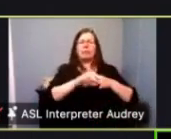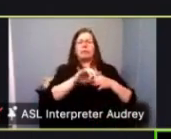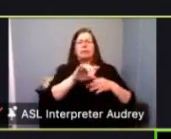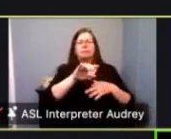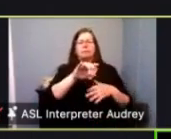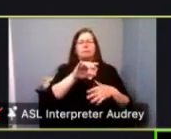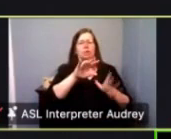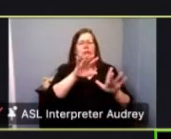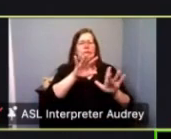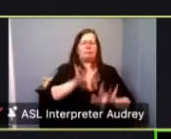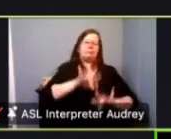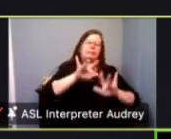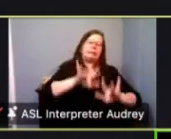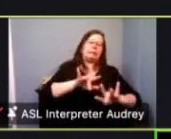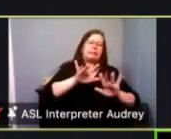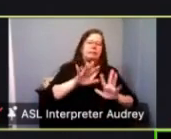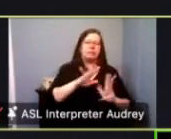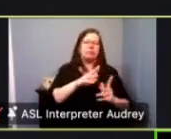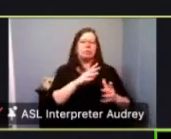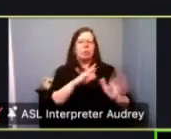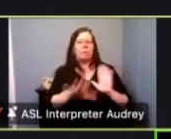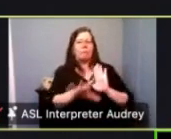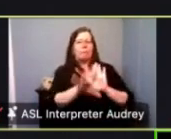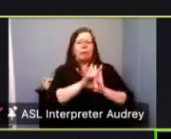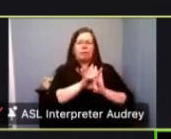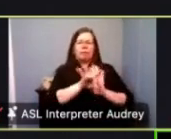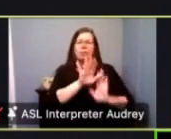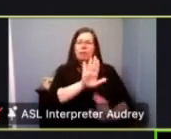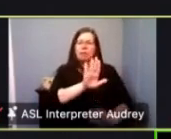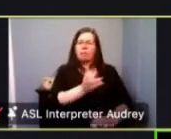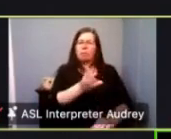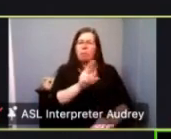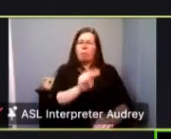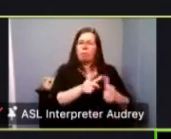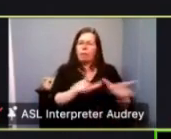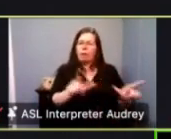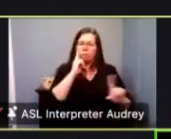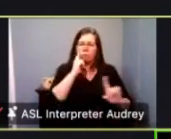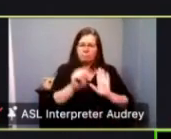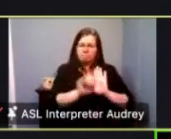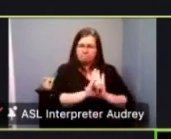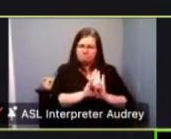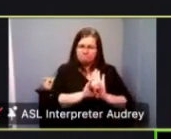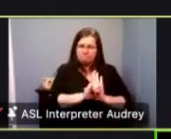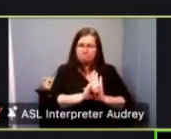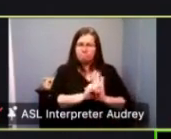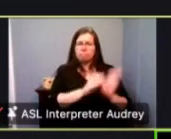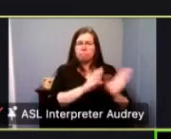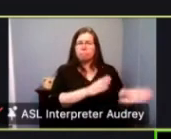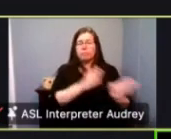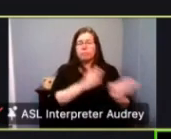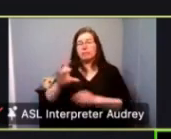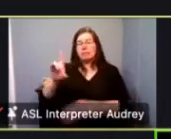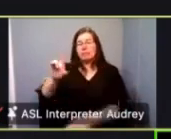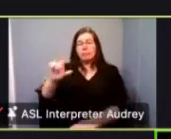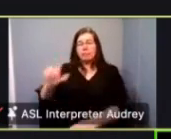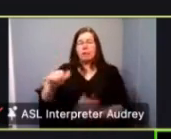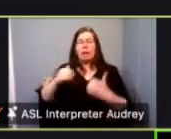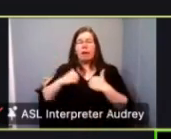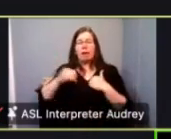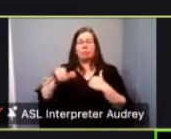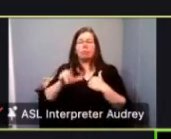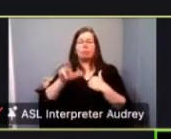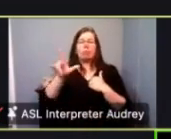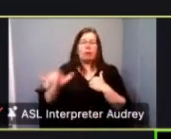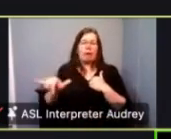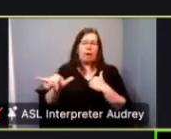pitied. Choosing their own language to describe themselves. And the disability community has Pride Month in July.